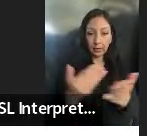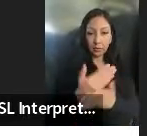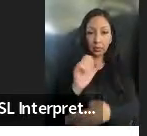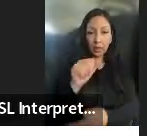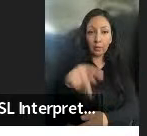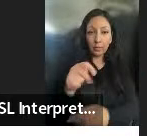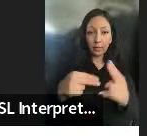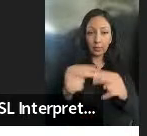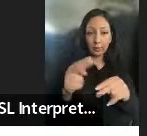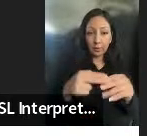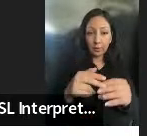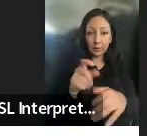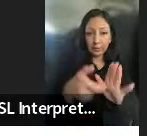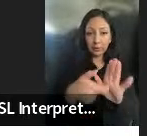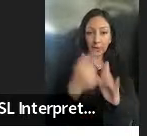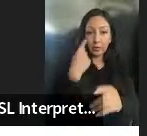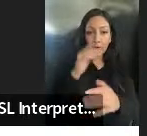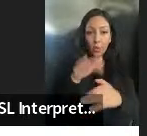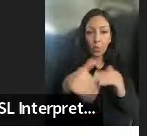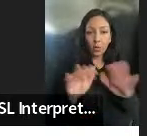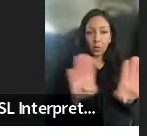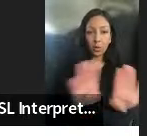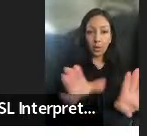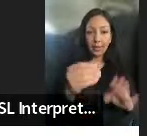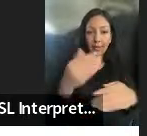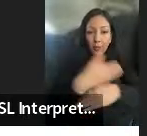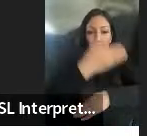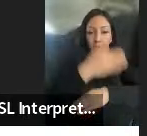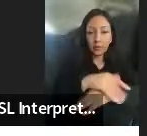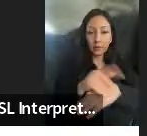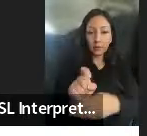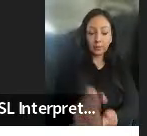meeting requirements for the walls and windows?